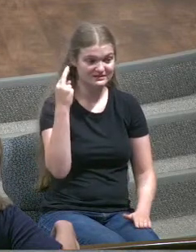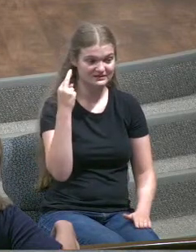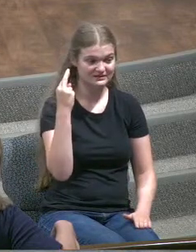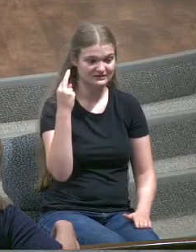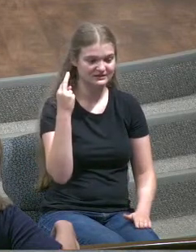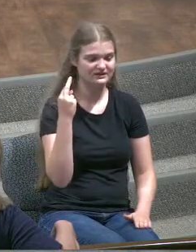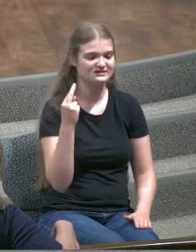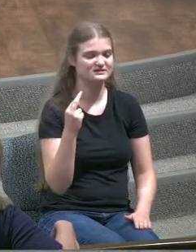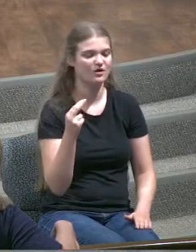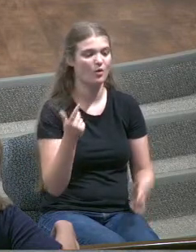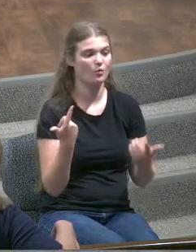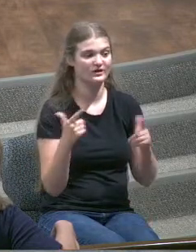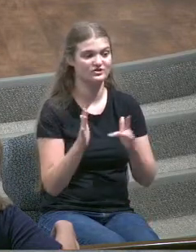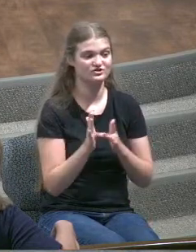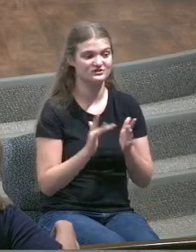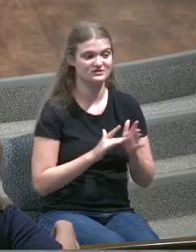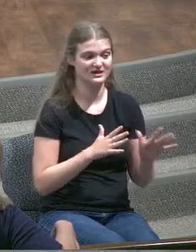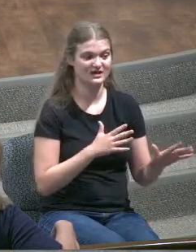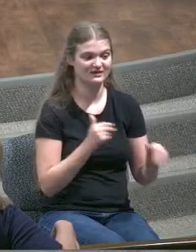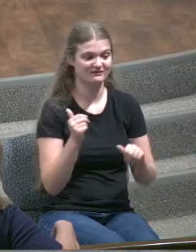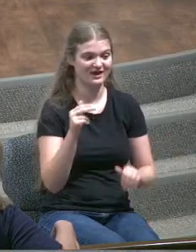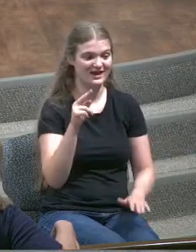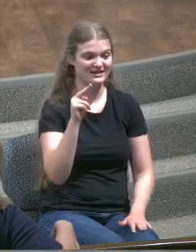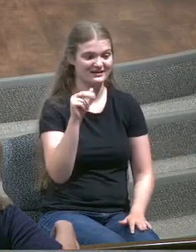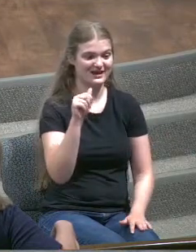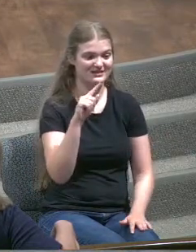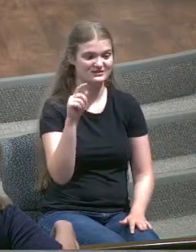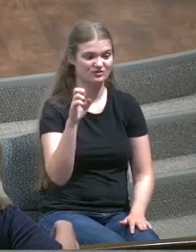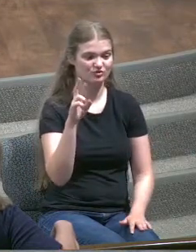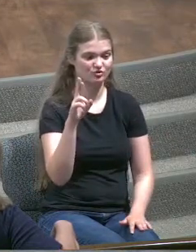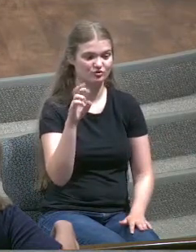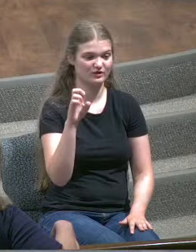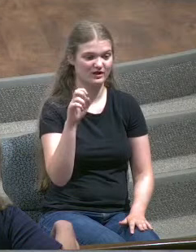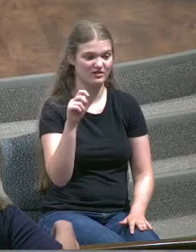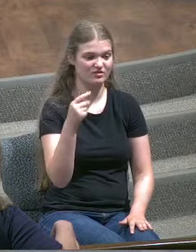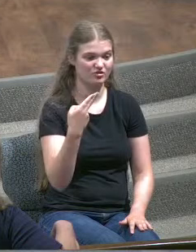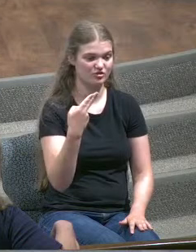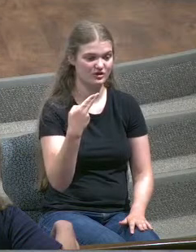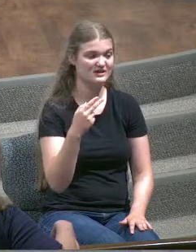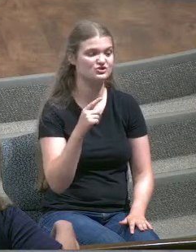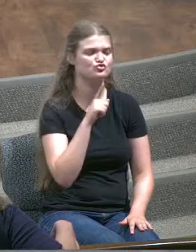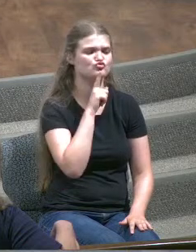city was that when Jesus left Nazareth, which was his true hometown,